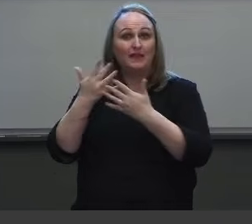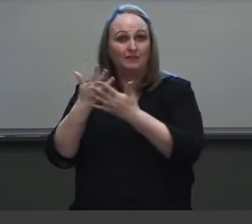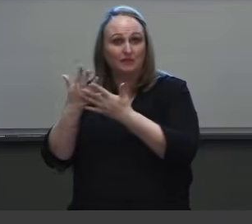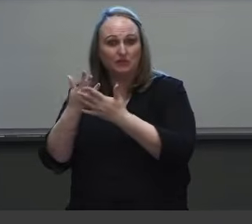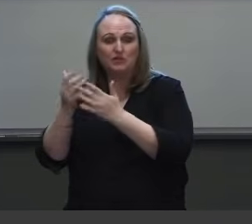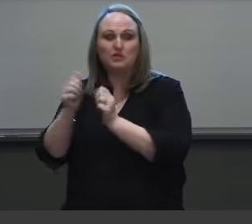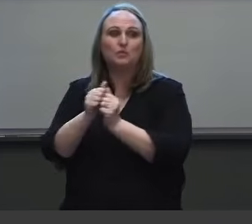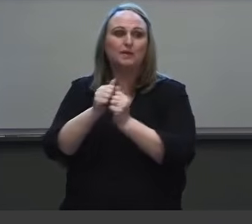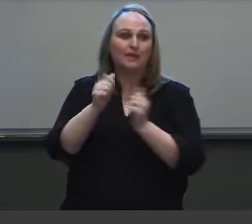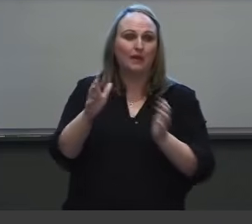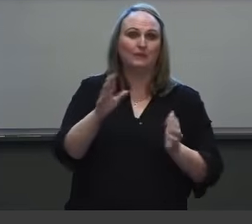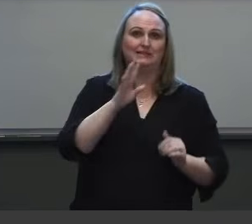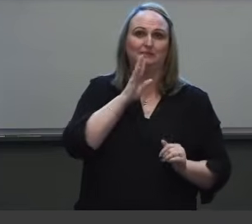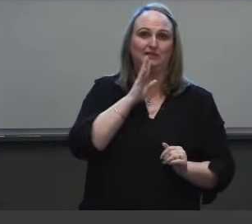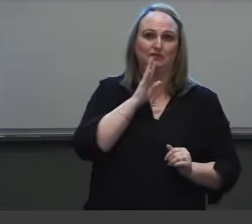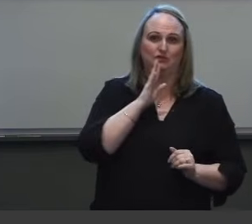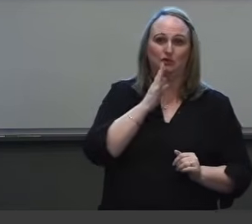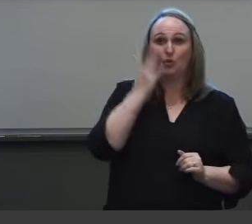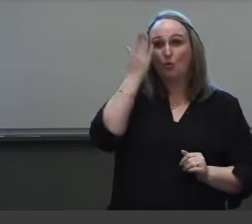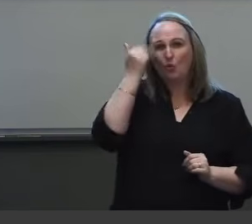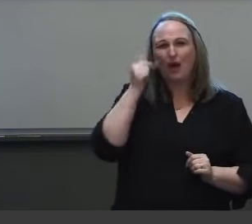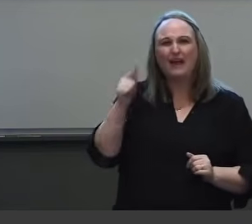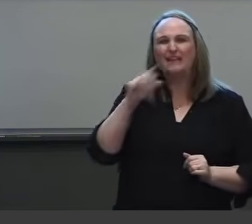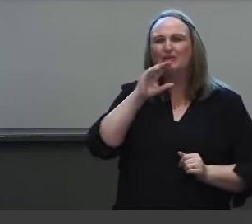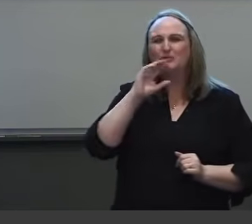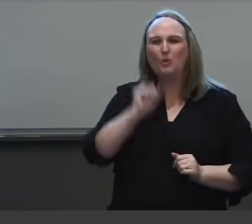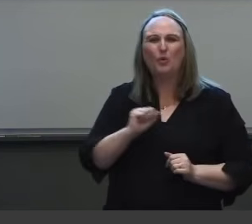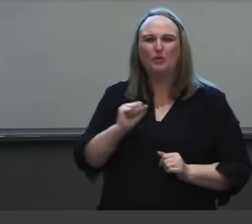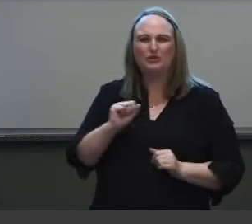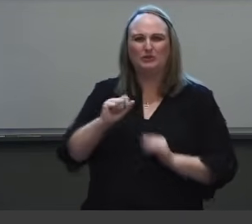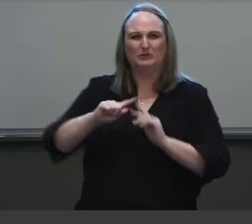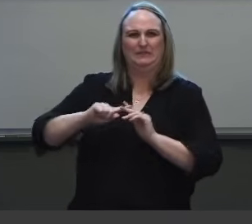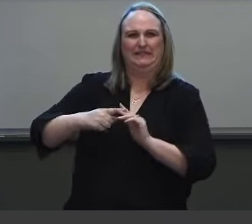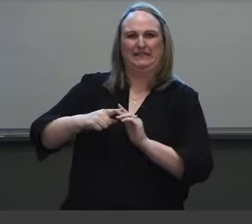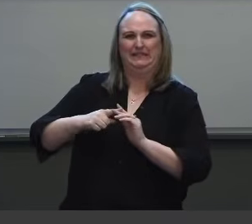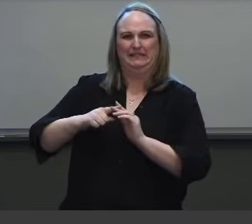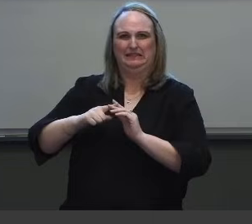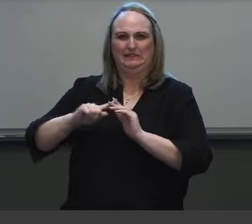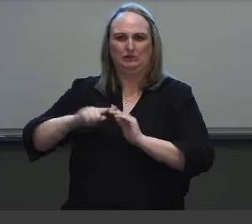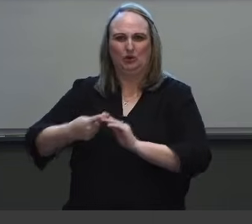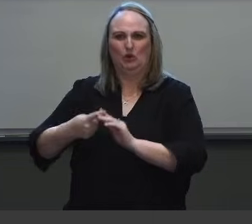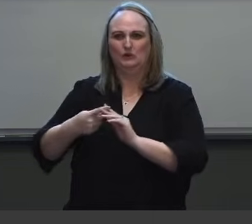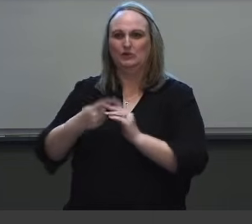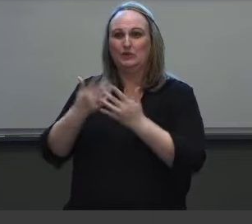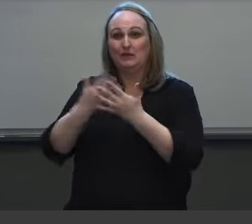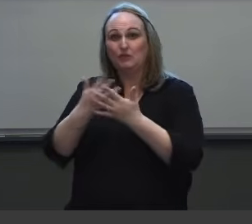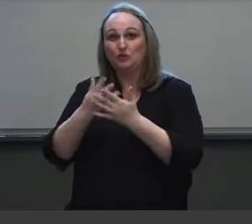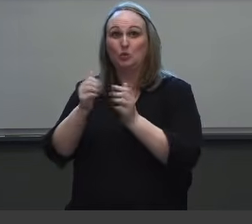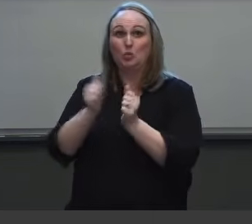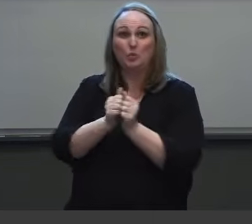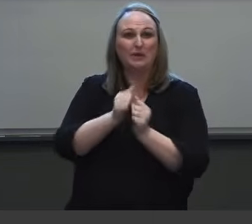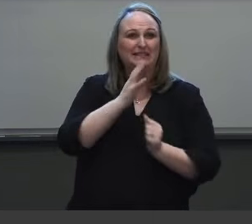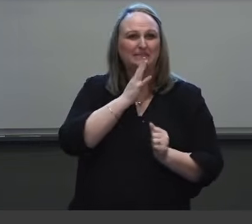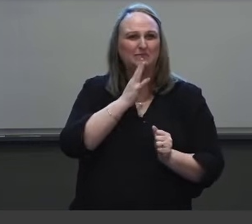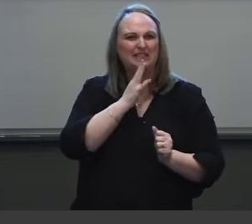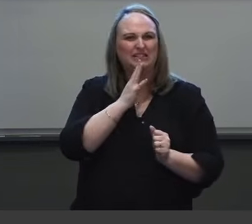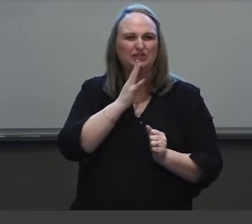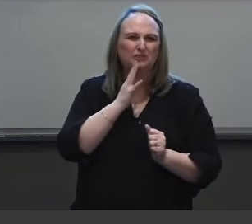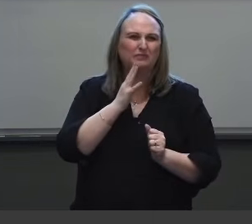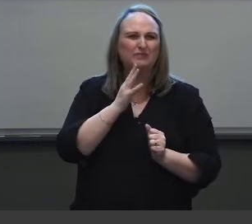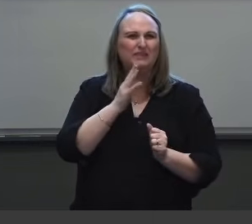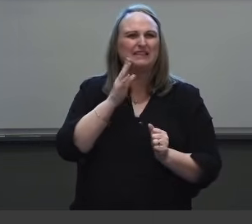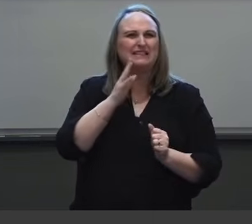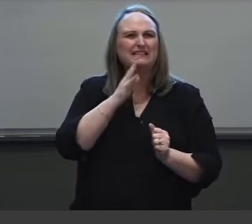older kind of version of the algorithm. So the filtration with speech was not producing very high